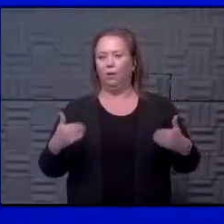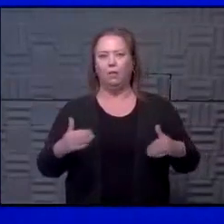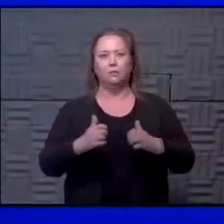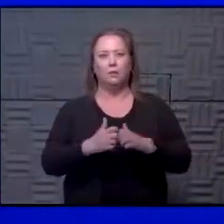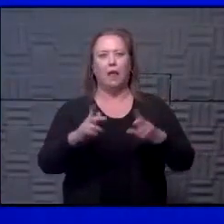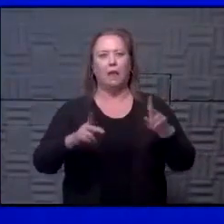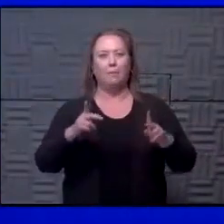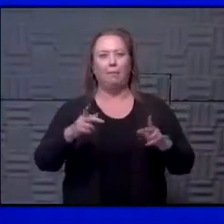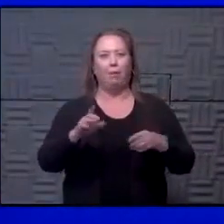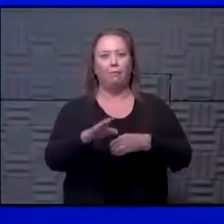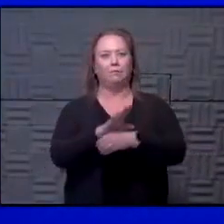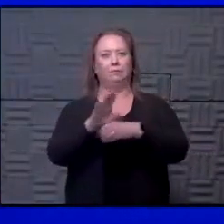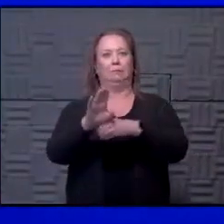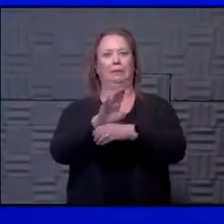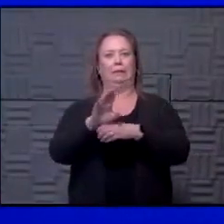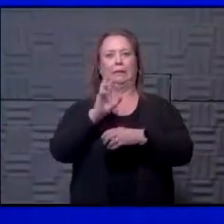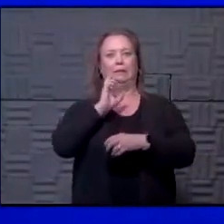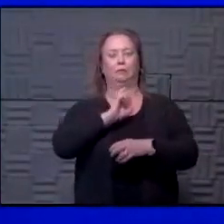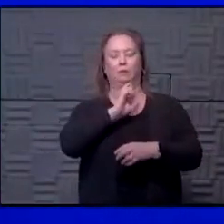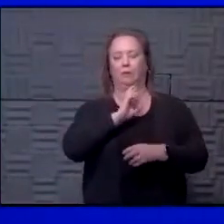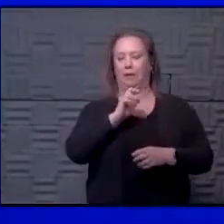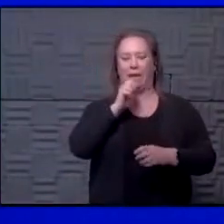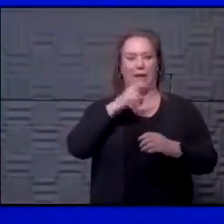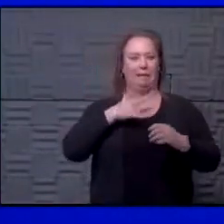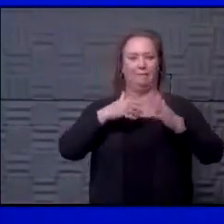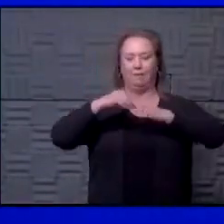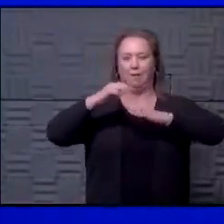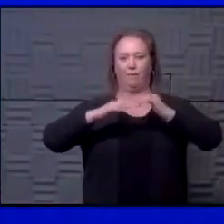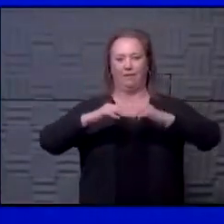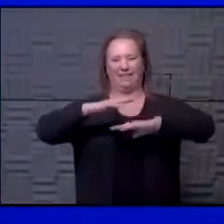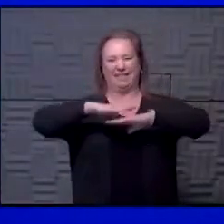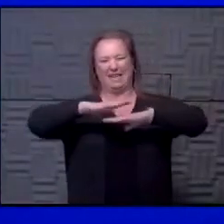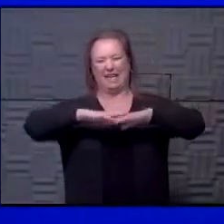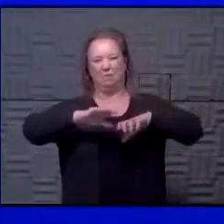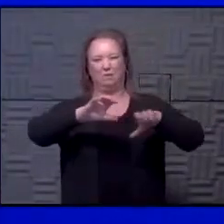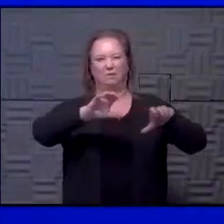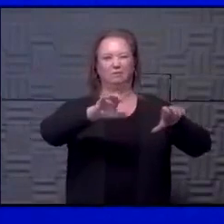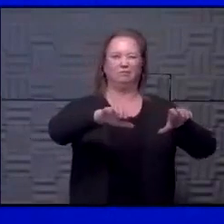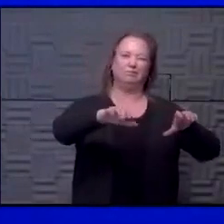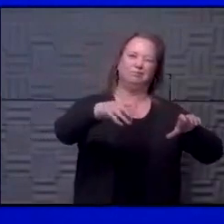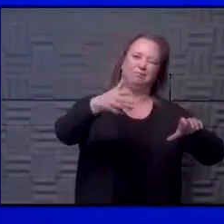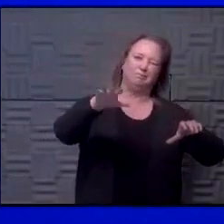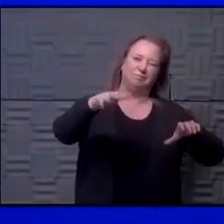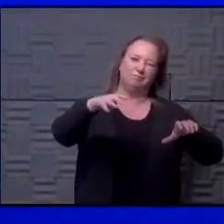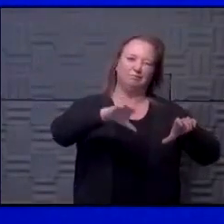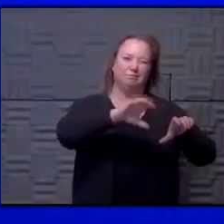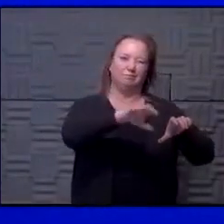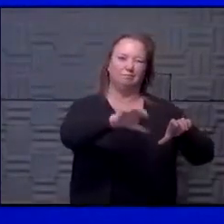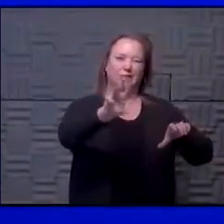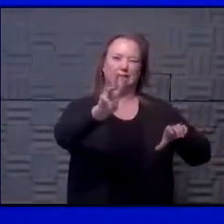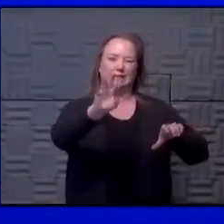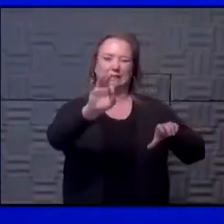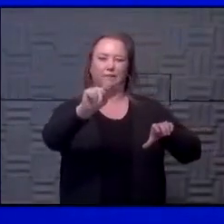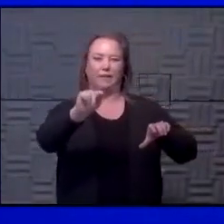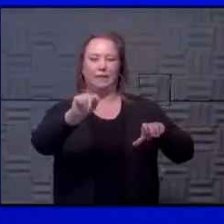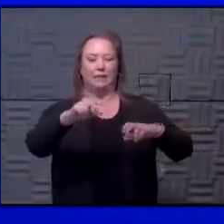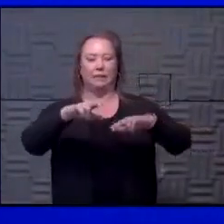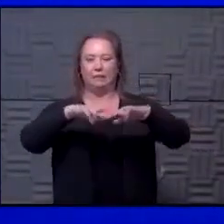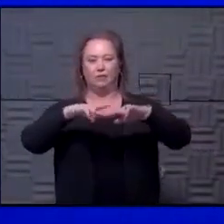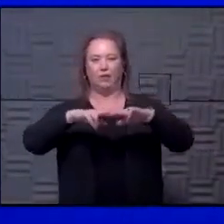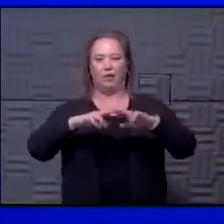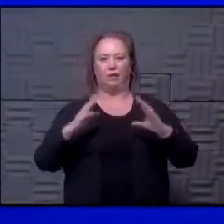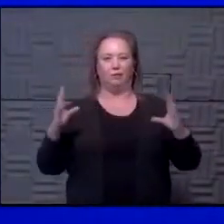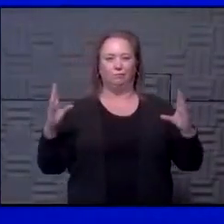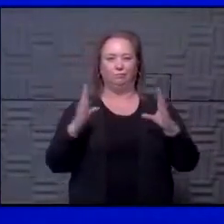of people in that room. And it just made me uncomfortable. And the tables were, sort of 6 feet apart. The back of the chairs were not always